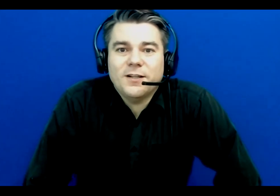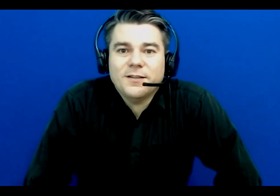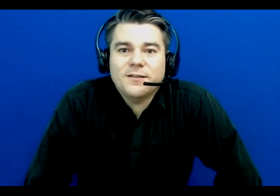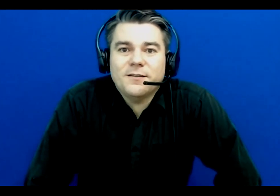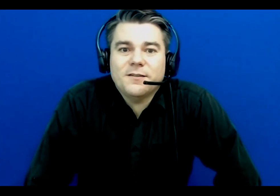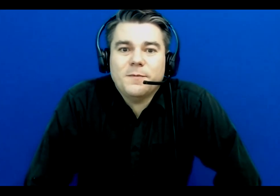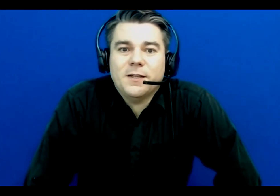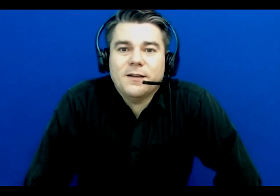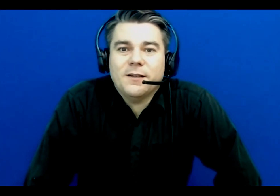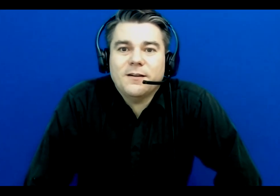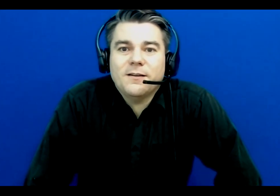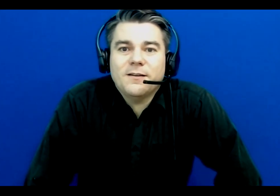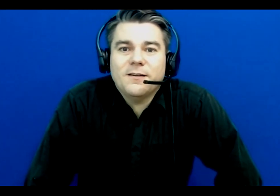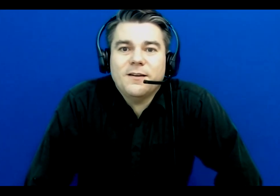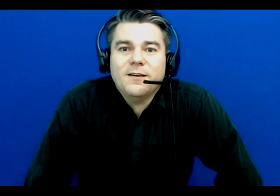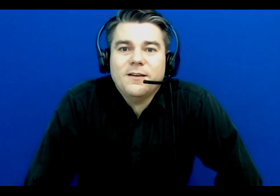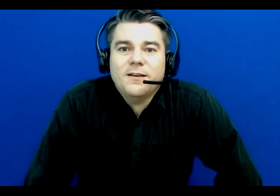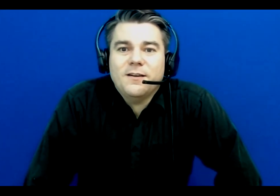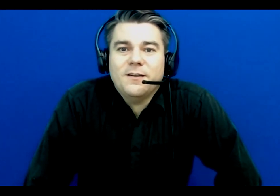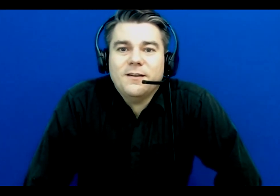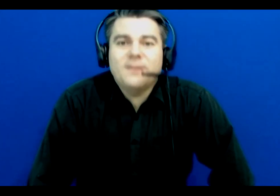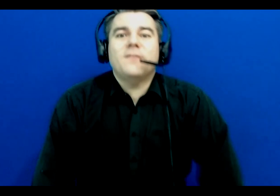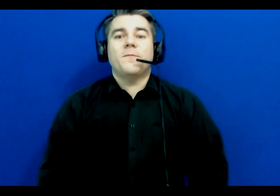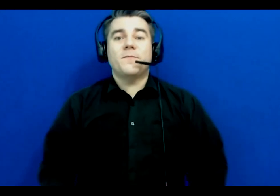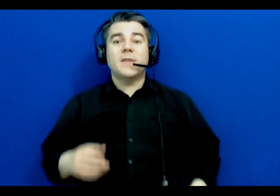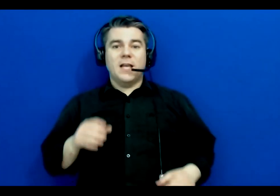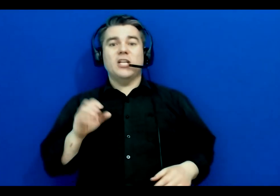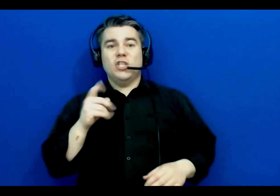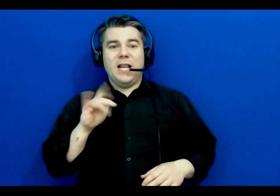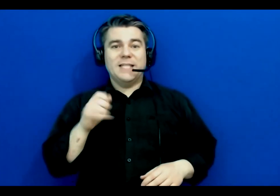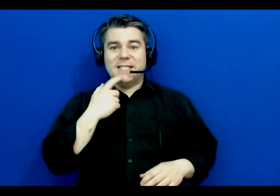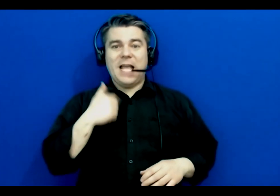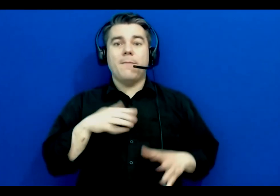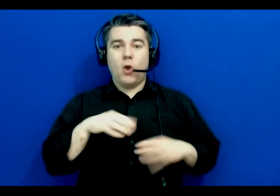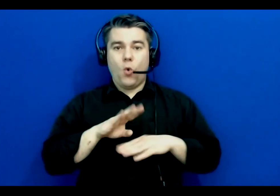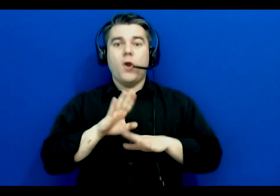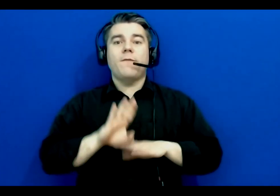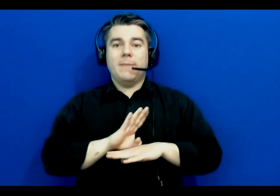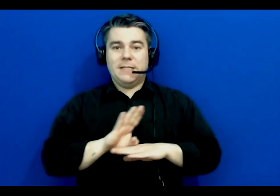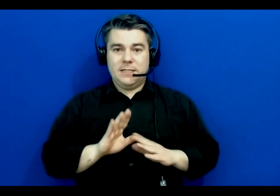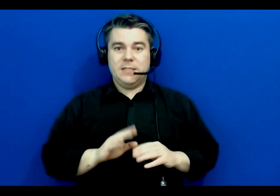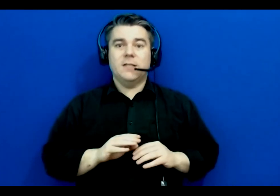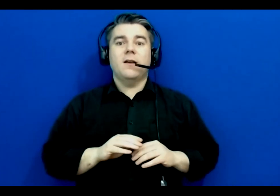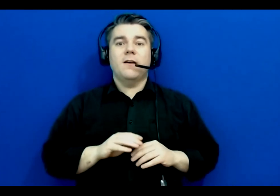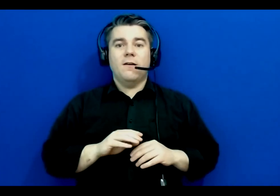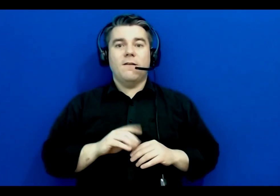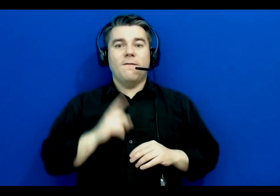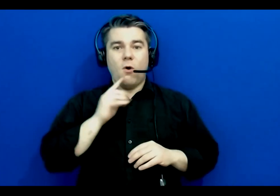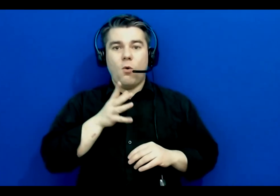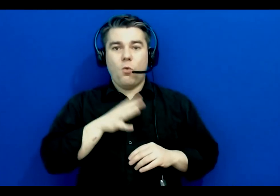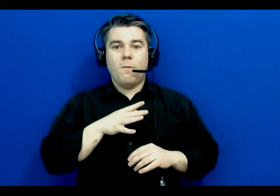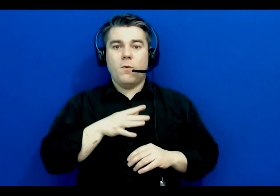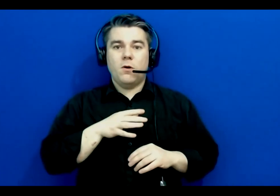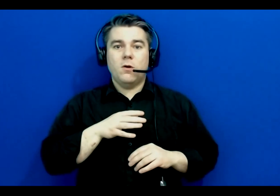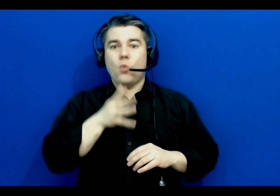So Sheila's speaking again. I am the owner of the business, the Roman